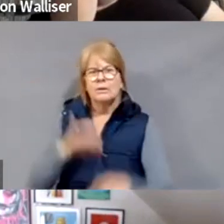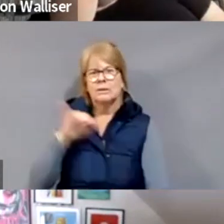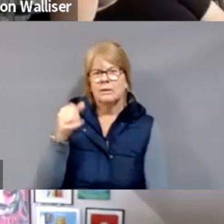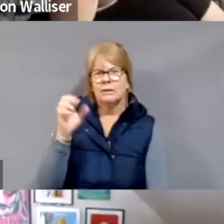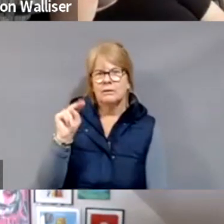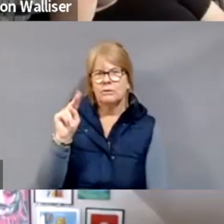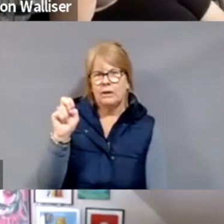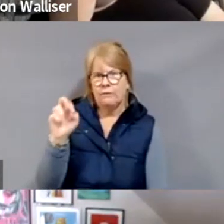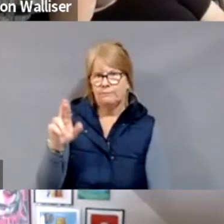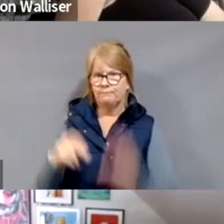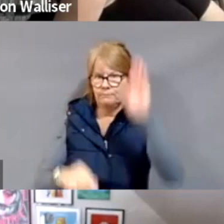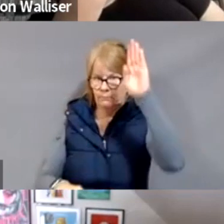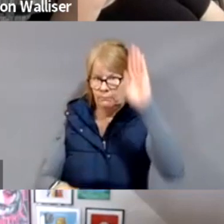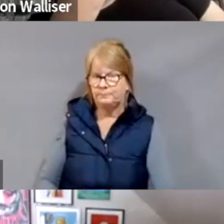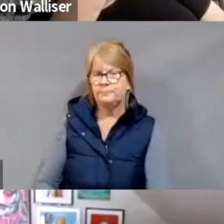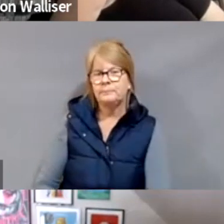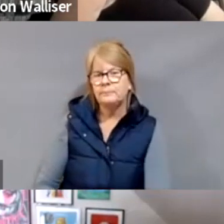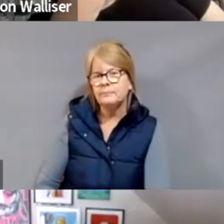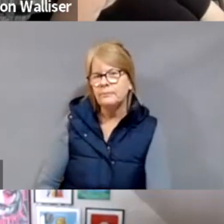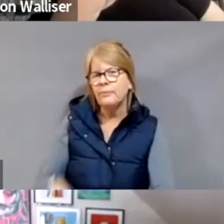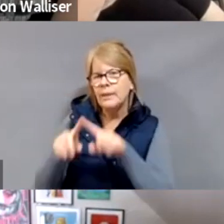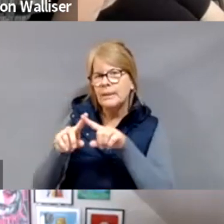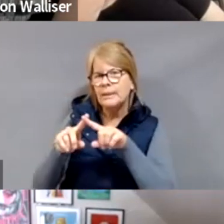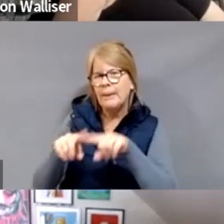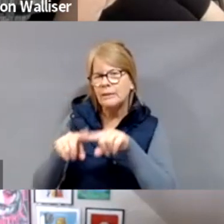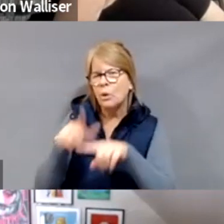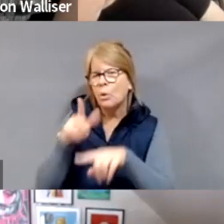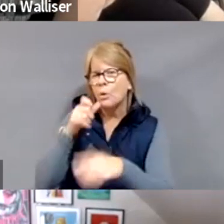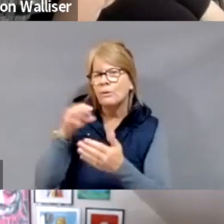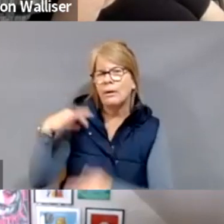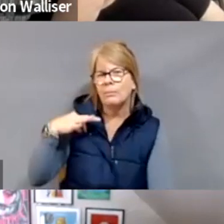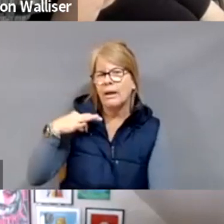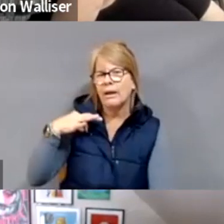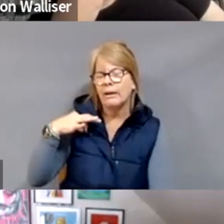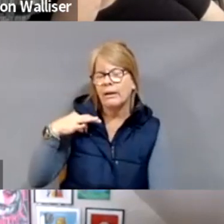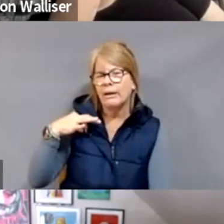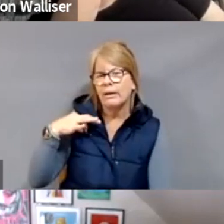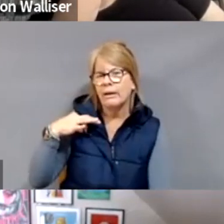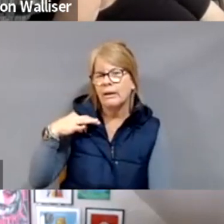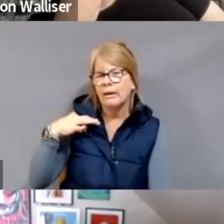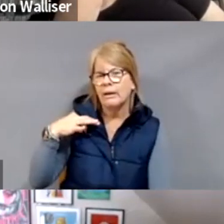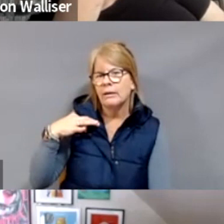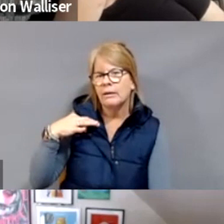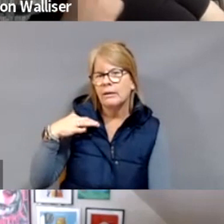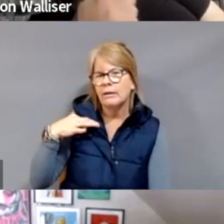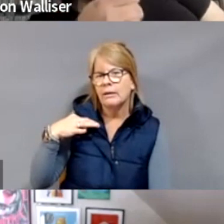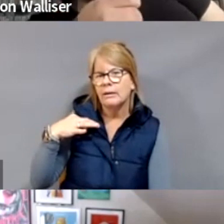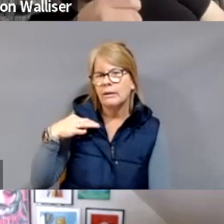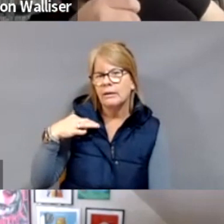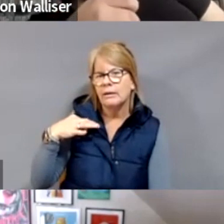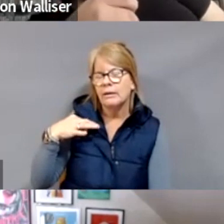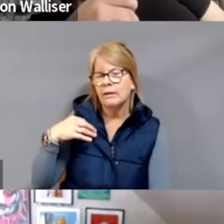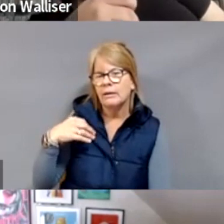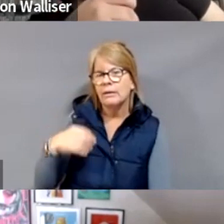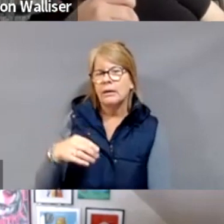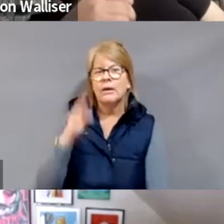thing. I think it depends on who you're going to. What I will say that I do know is that when I worked with our